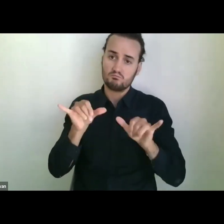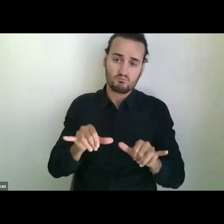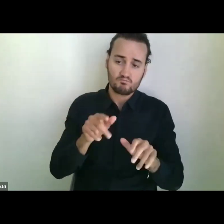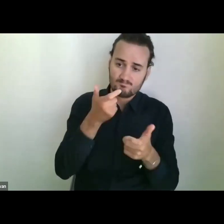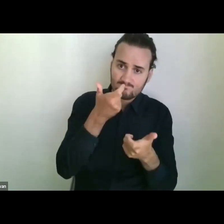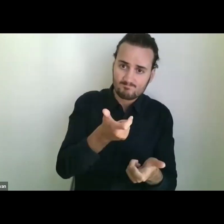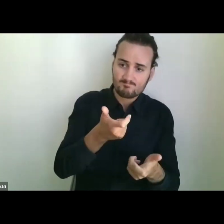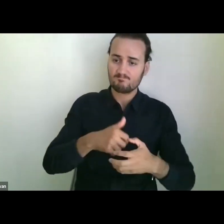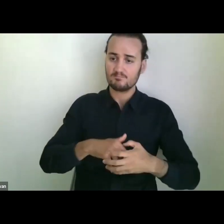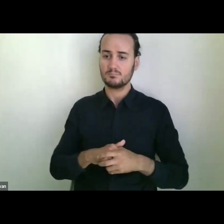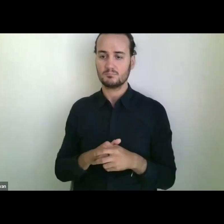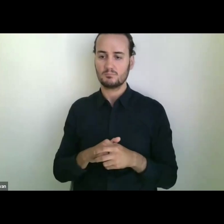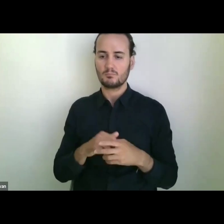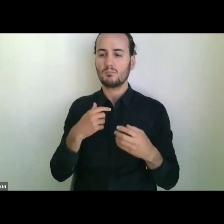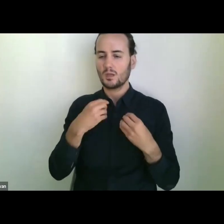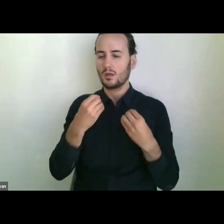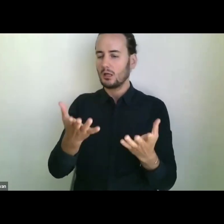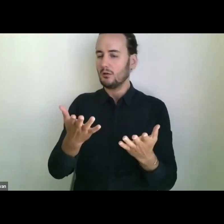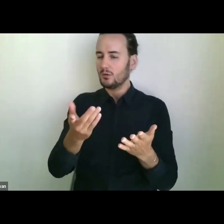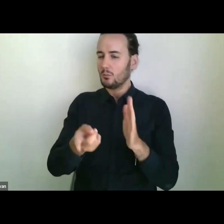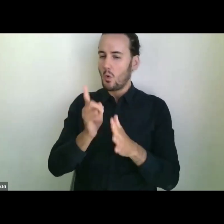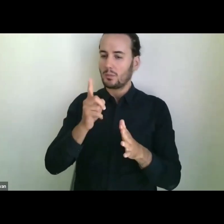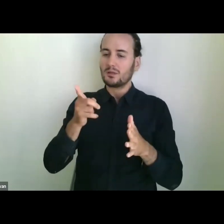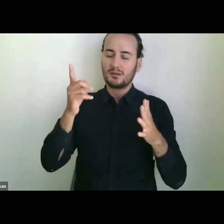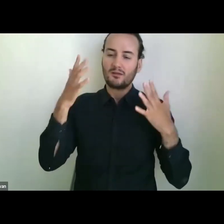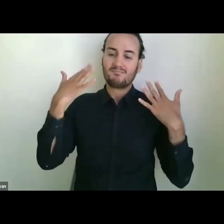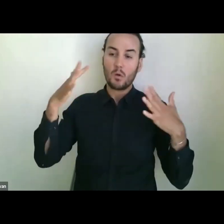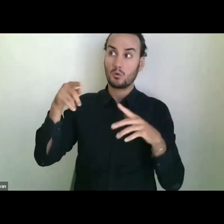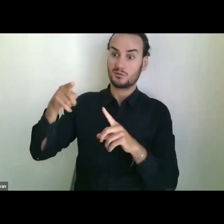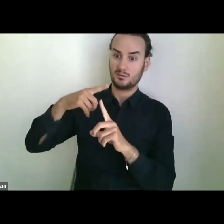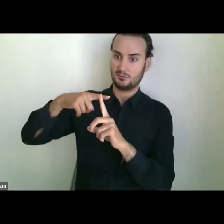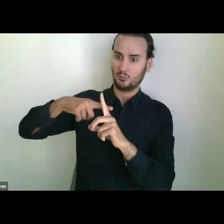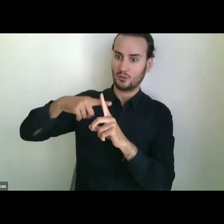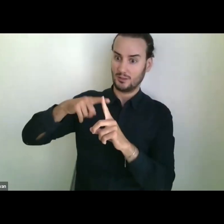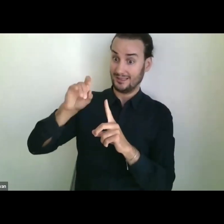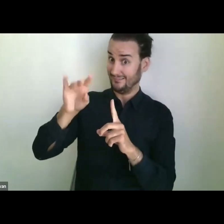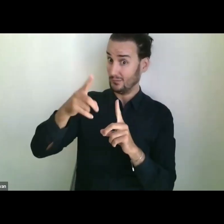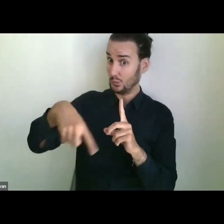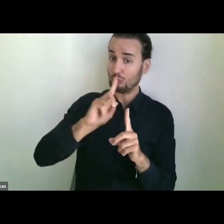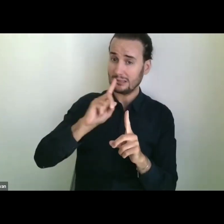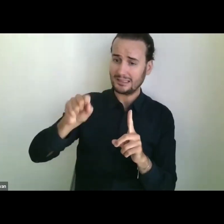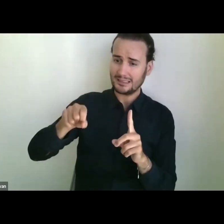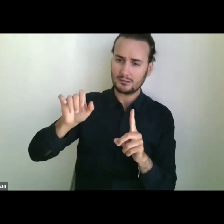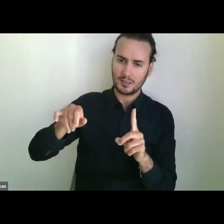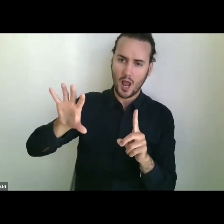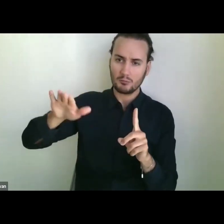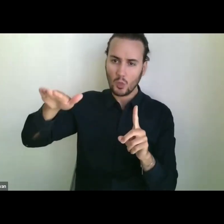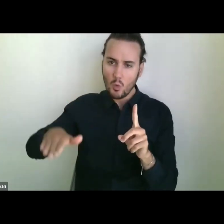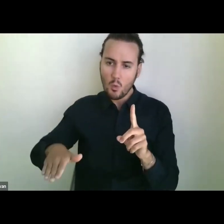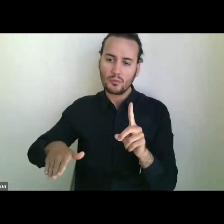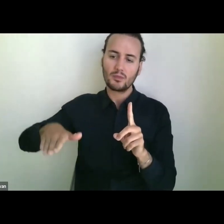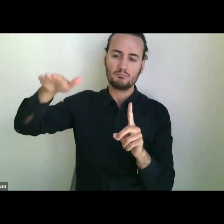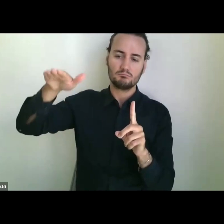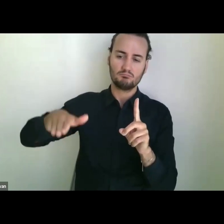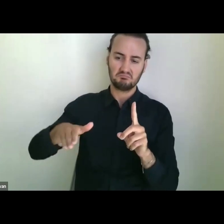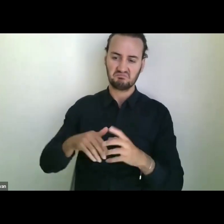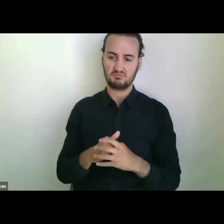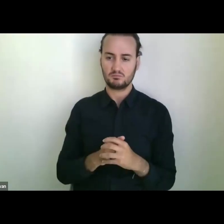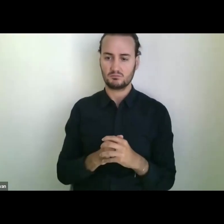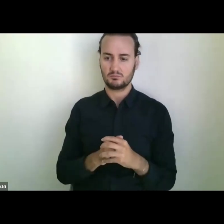a moment to adjust their volume as needed. So yeah, feel free to absorb the poem in a way